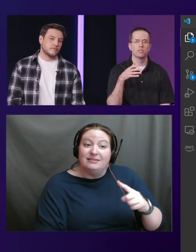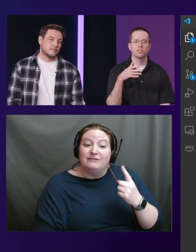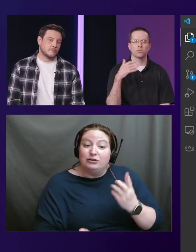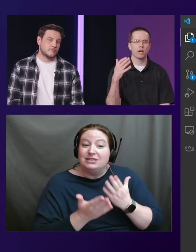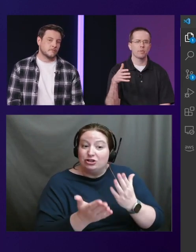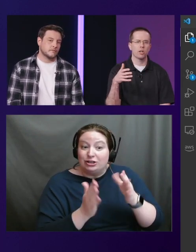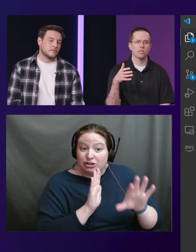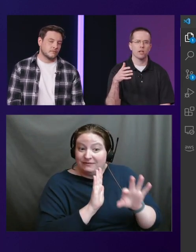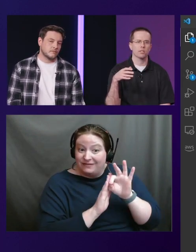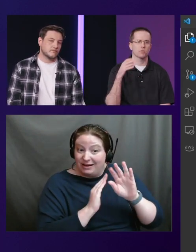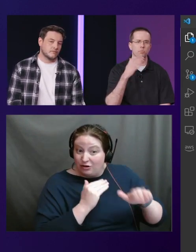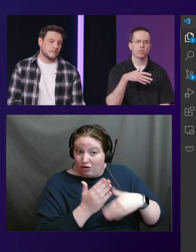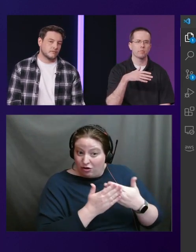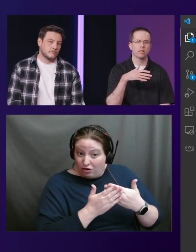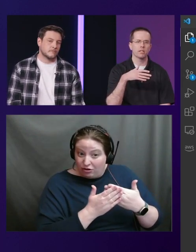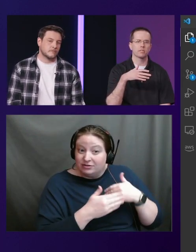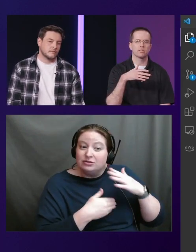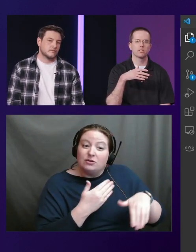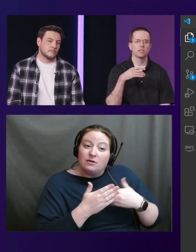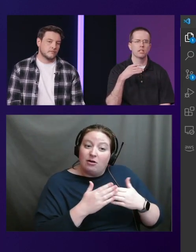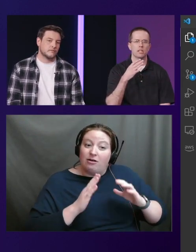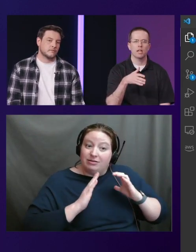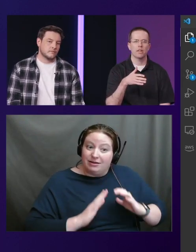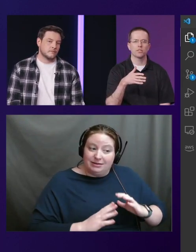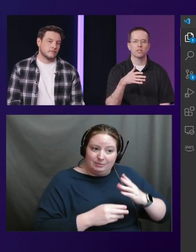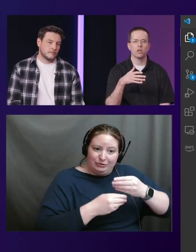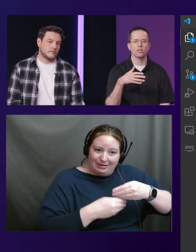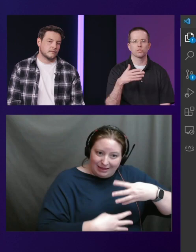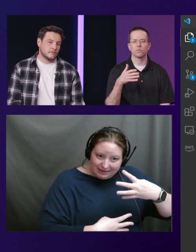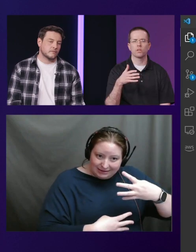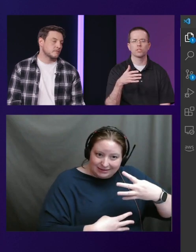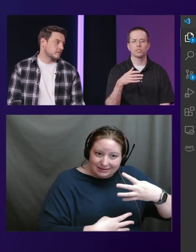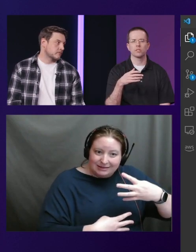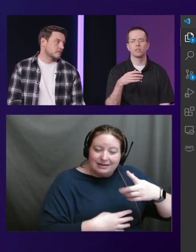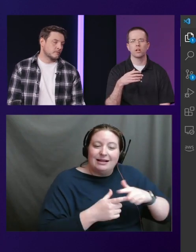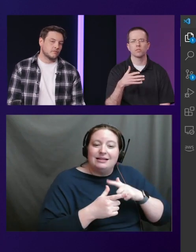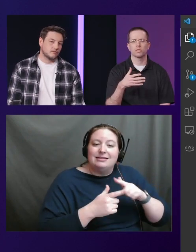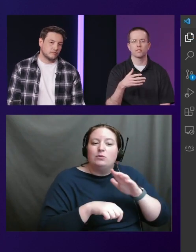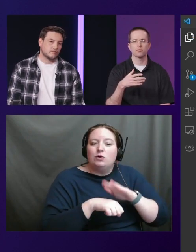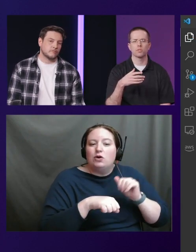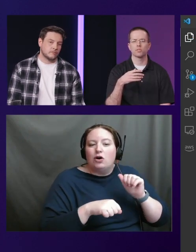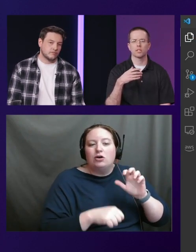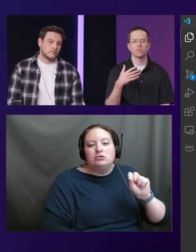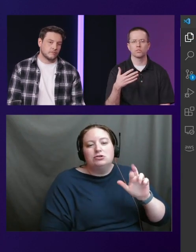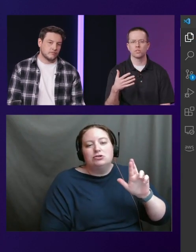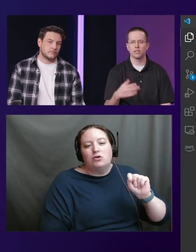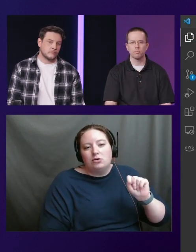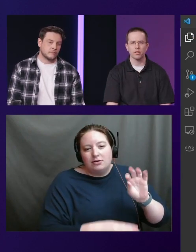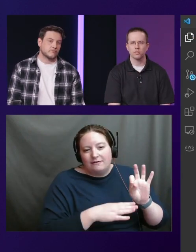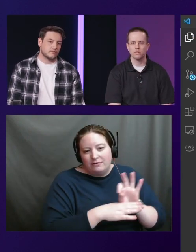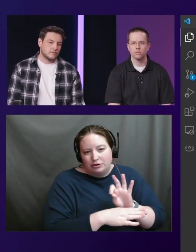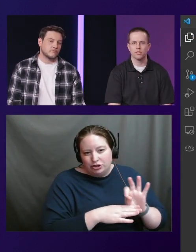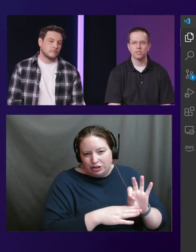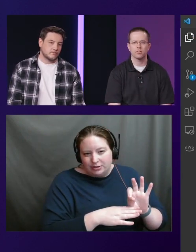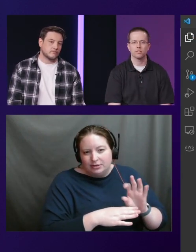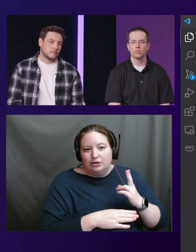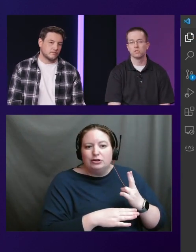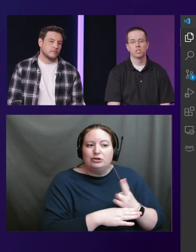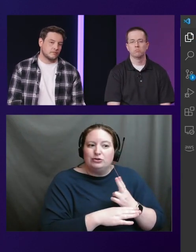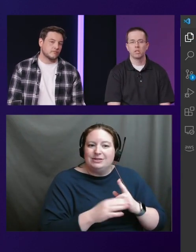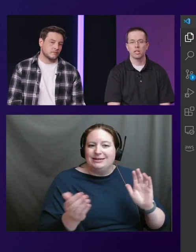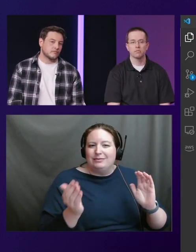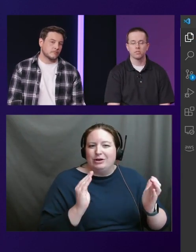all. So it's grabbing all the customers, putting them in a list. And then it's going to call a sort function on those customers, and it's using a compare to of the reg dates.